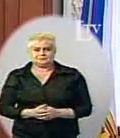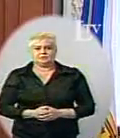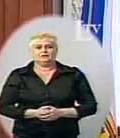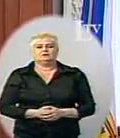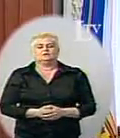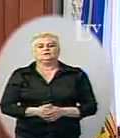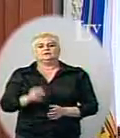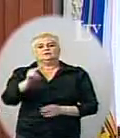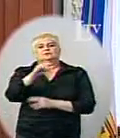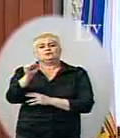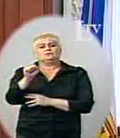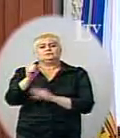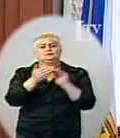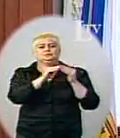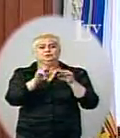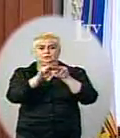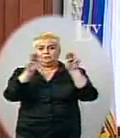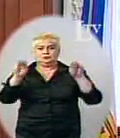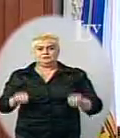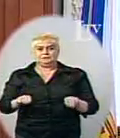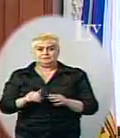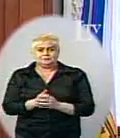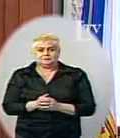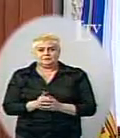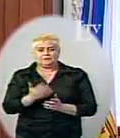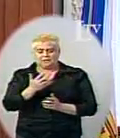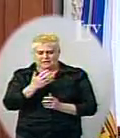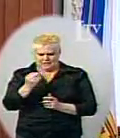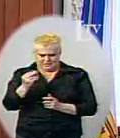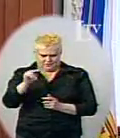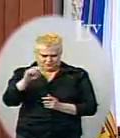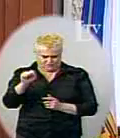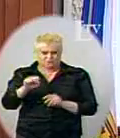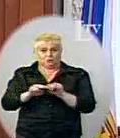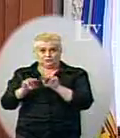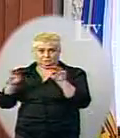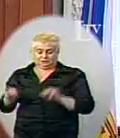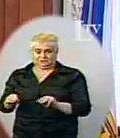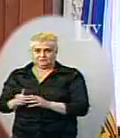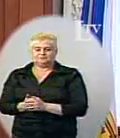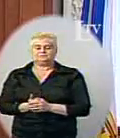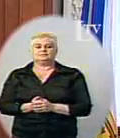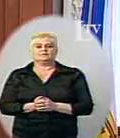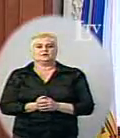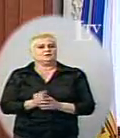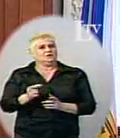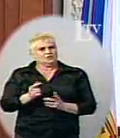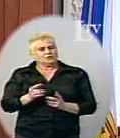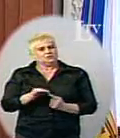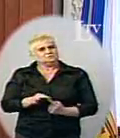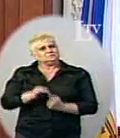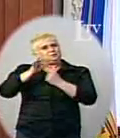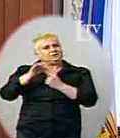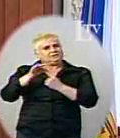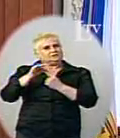Nova Scotia's community museums and the Nova Scotia Museum are unique and valuable contributors to the